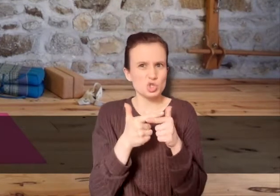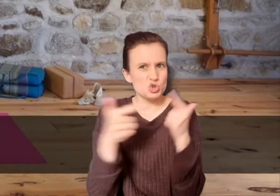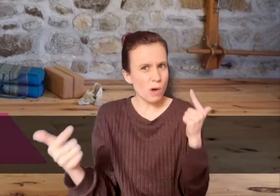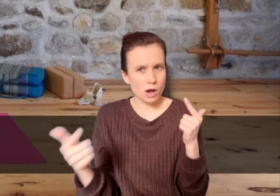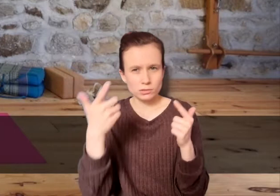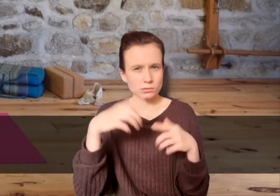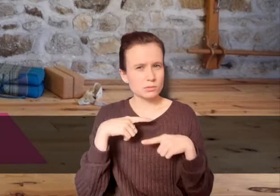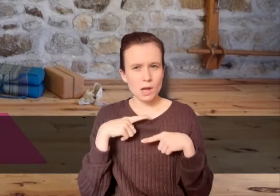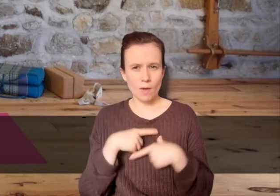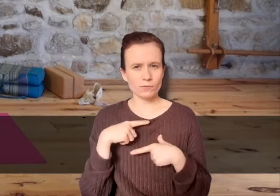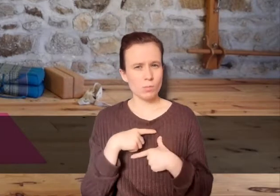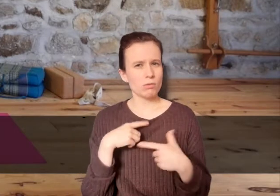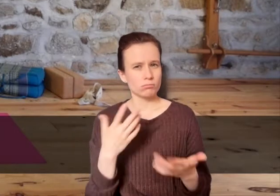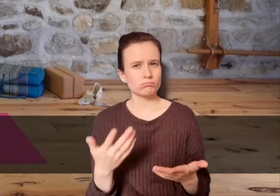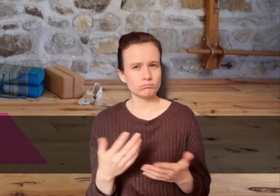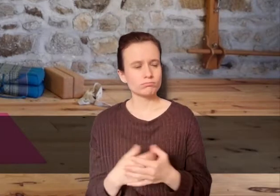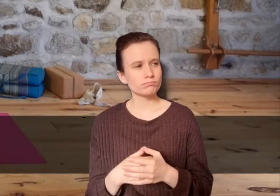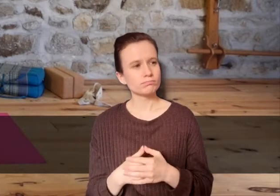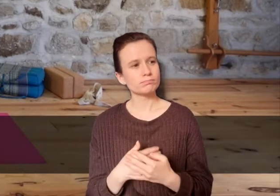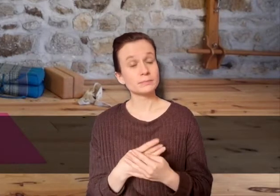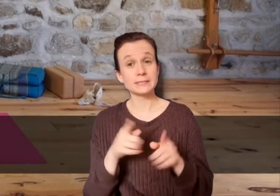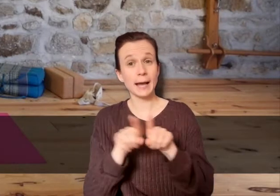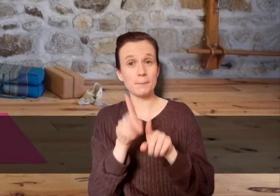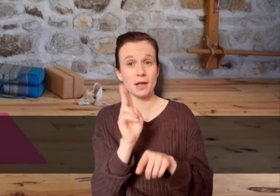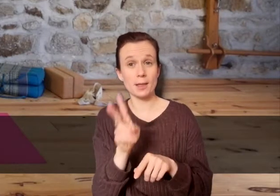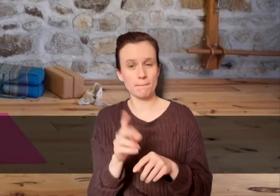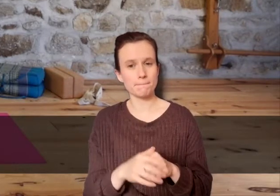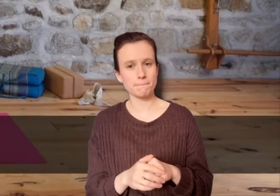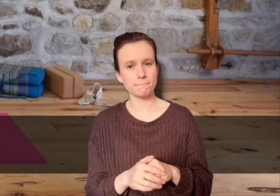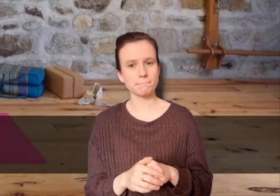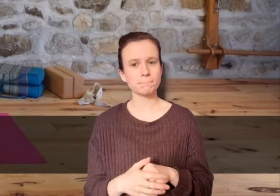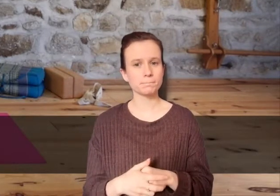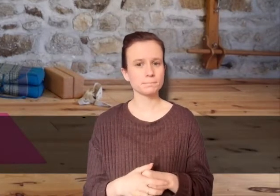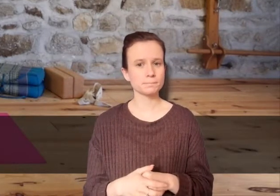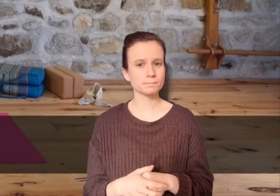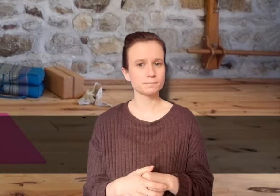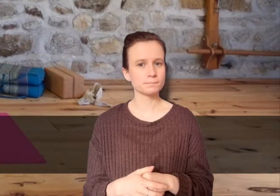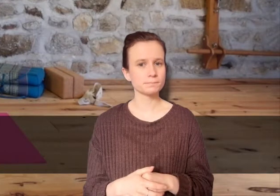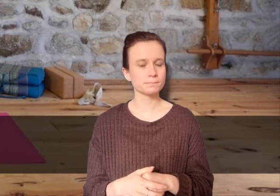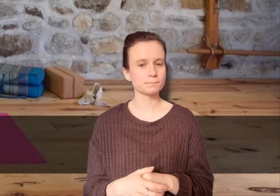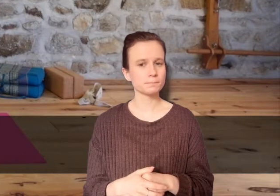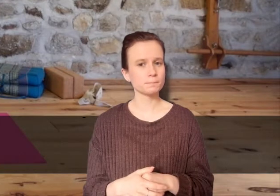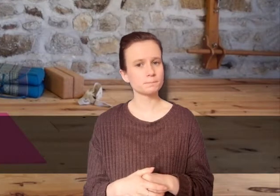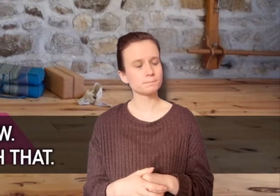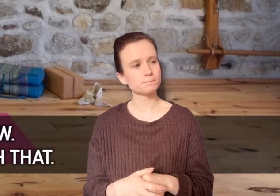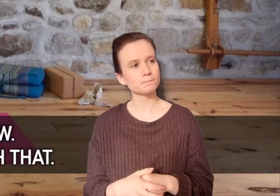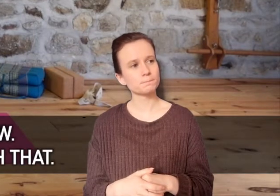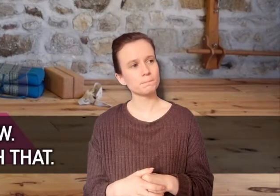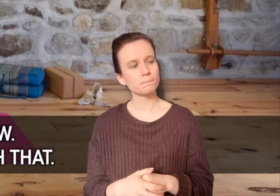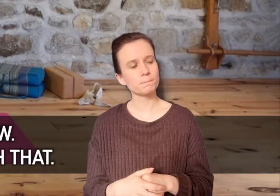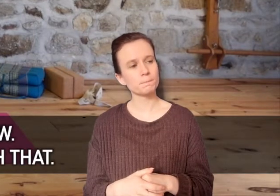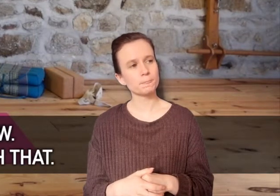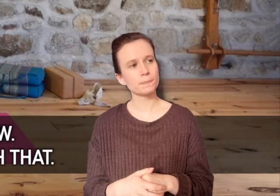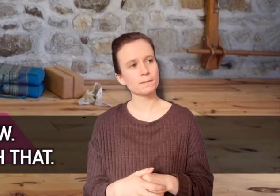today. Same thing, I'm going to press my standing leg into the floor. I'm going to press the inner thigh of my